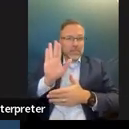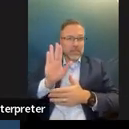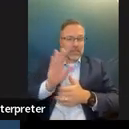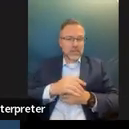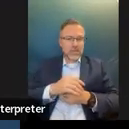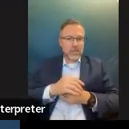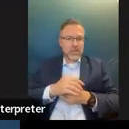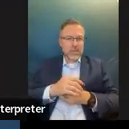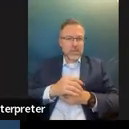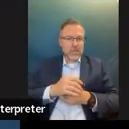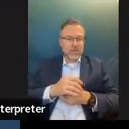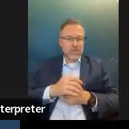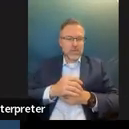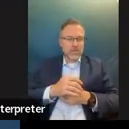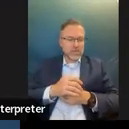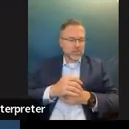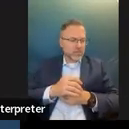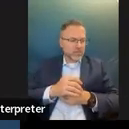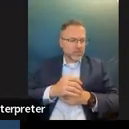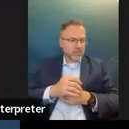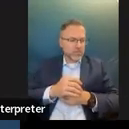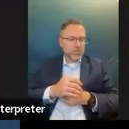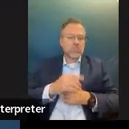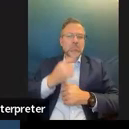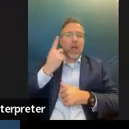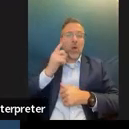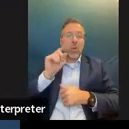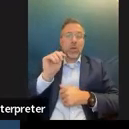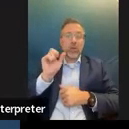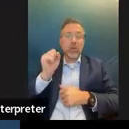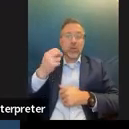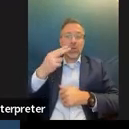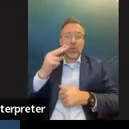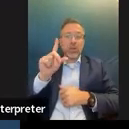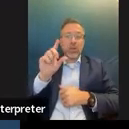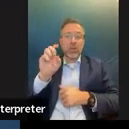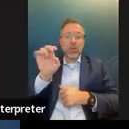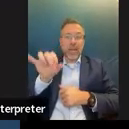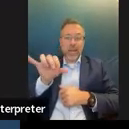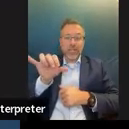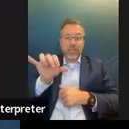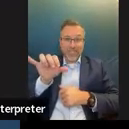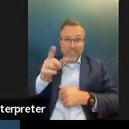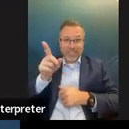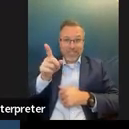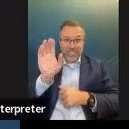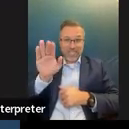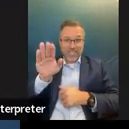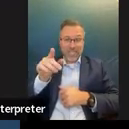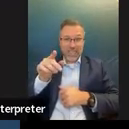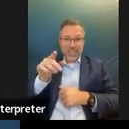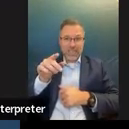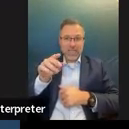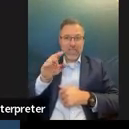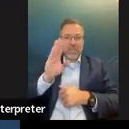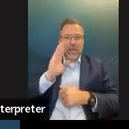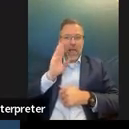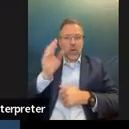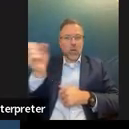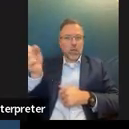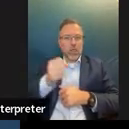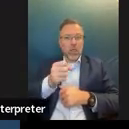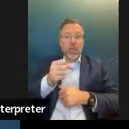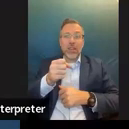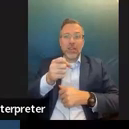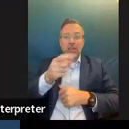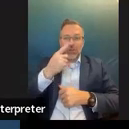wonder if Ashley could just, as the newest member of the team, Ashley, I'm going to put you totally on the spot. If you could just speak to